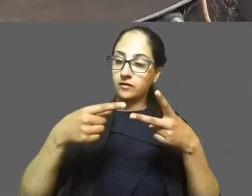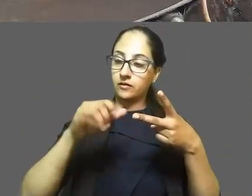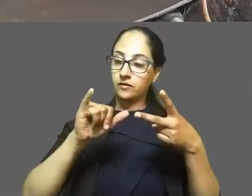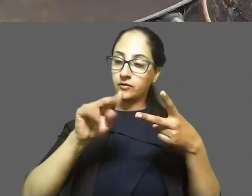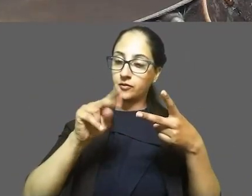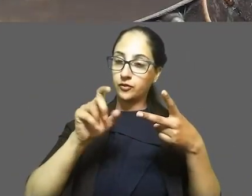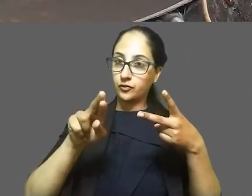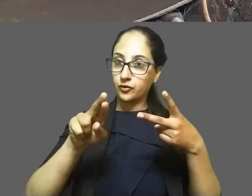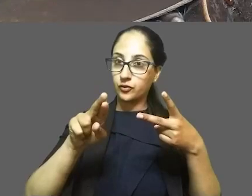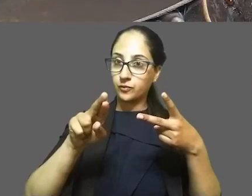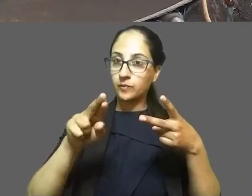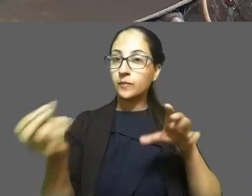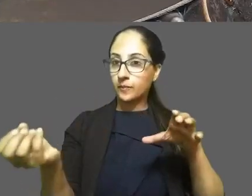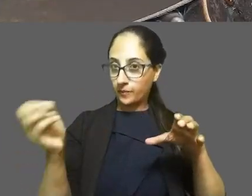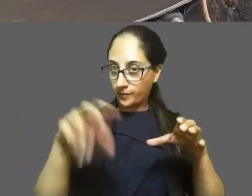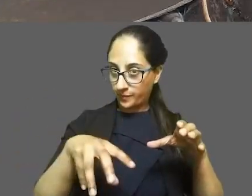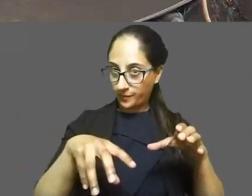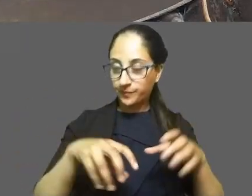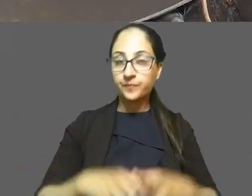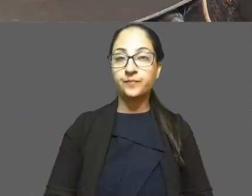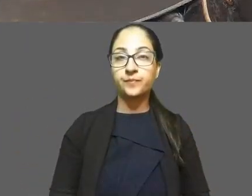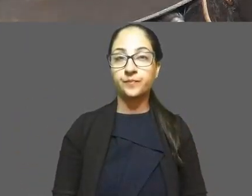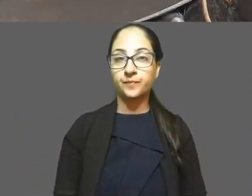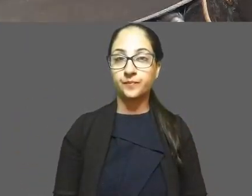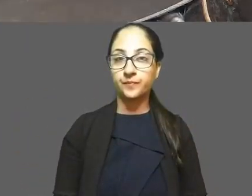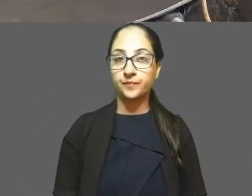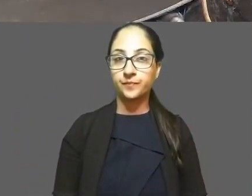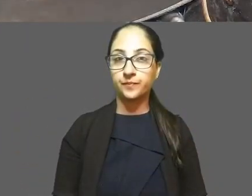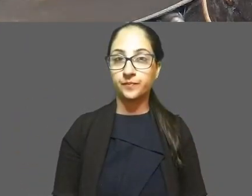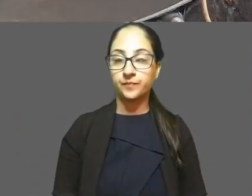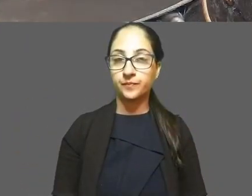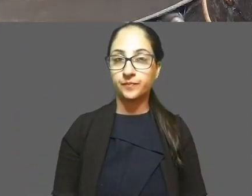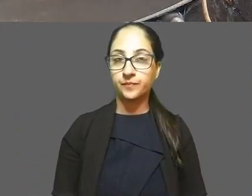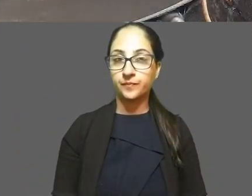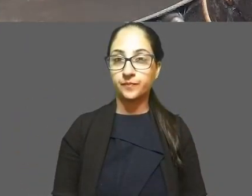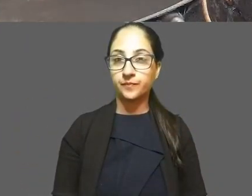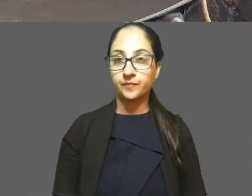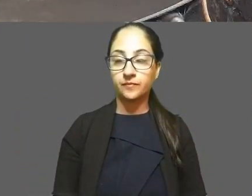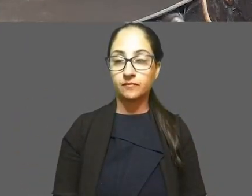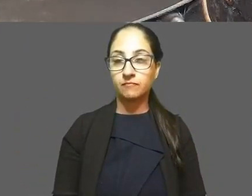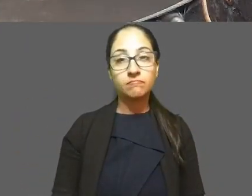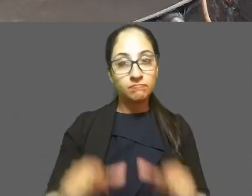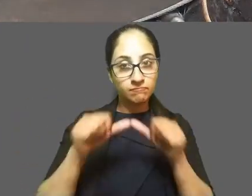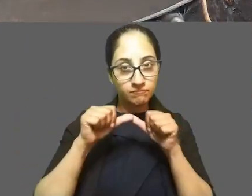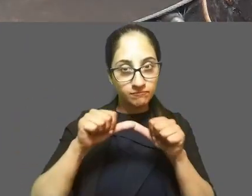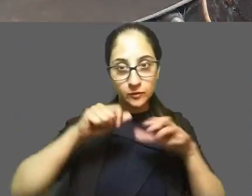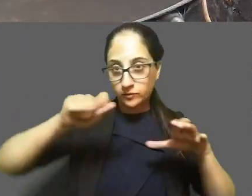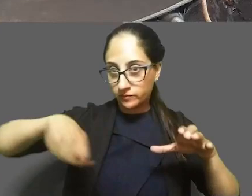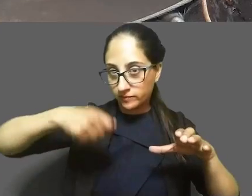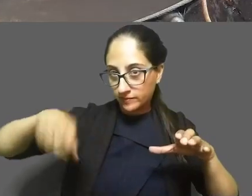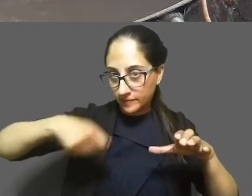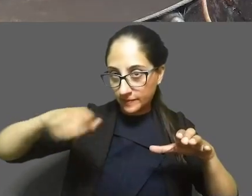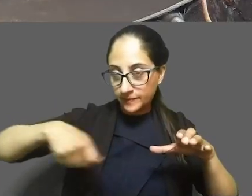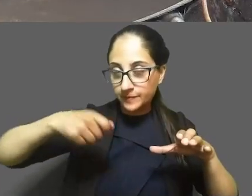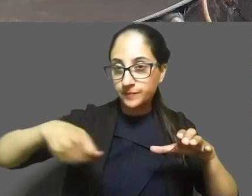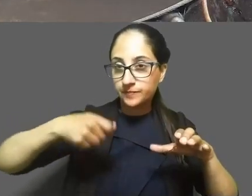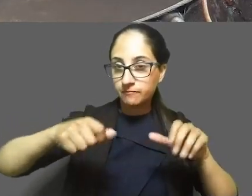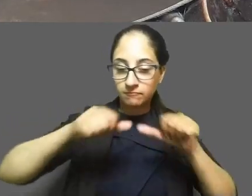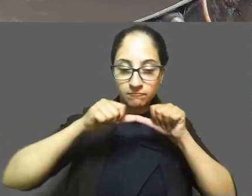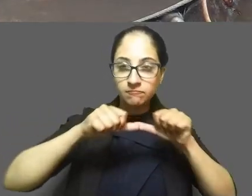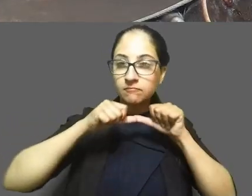And you wanna continually cook this until that raw smell of the garlic and ginger is